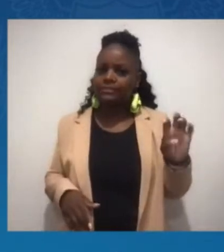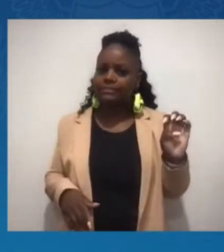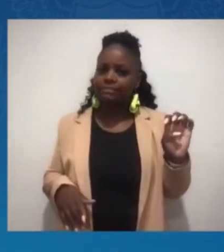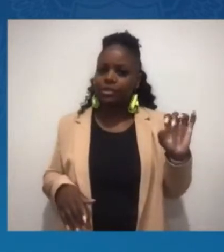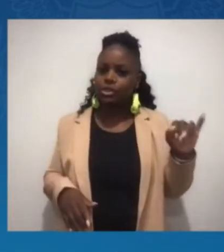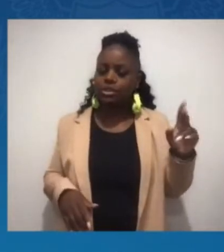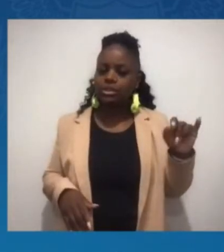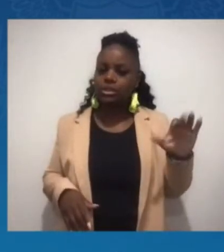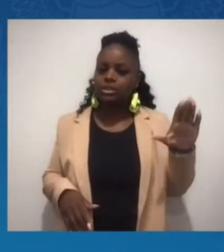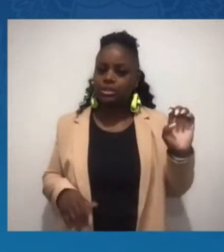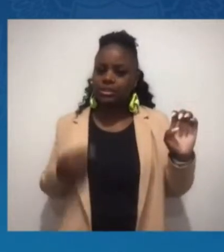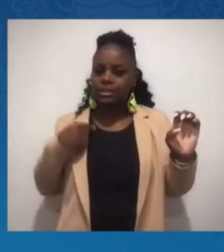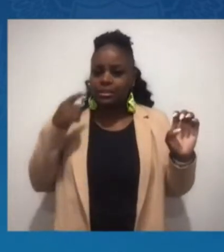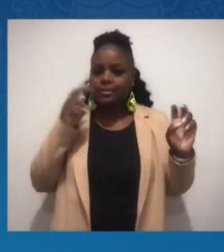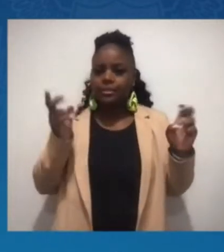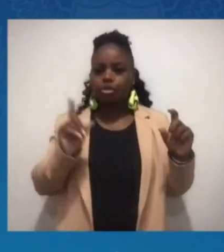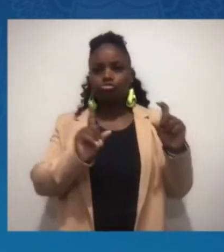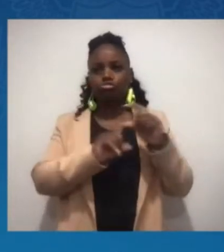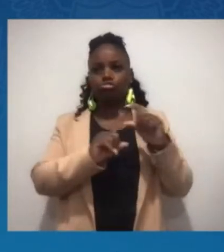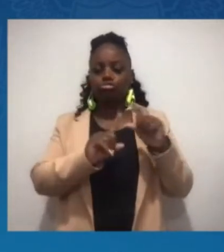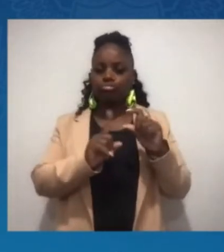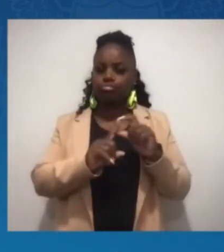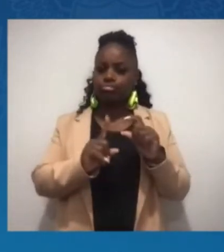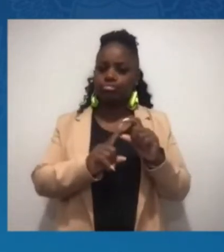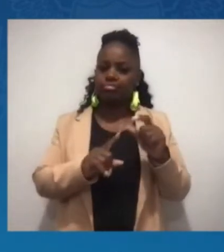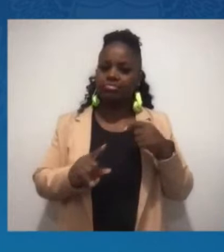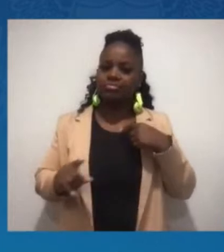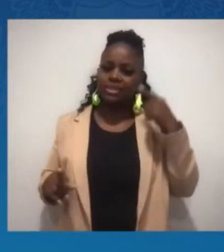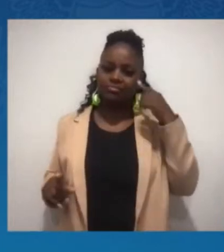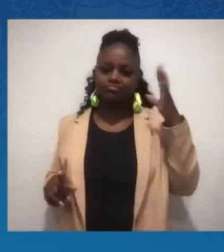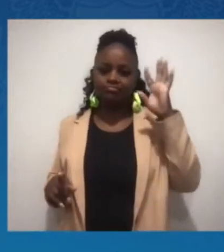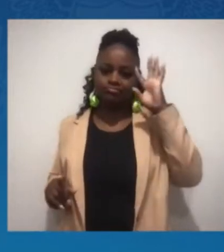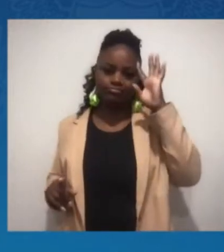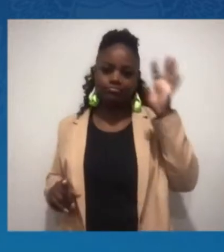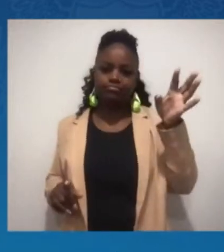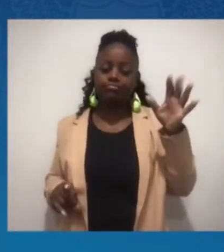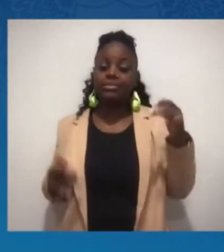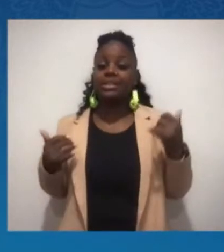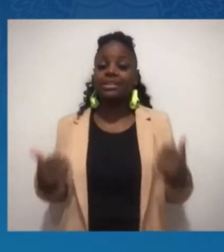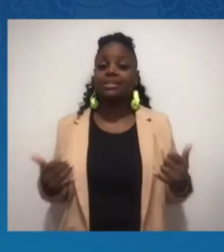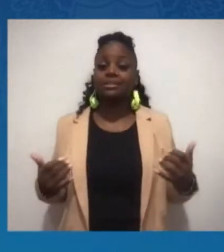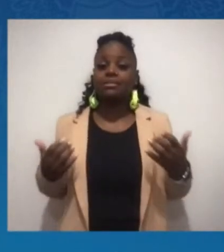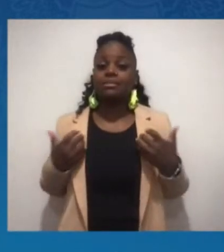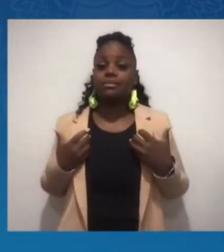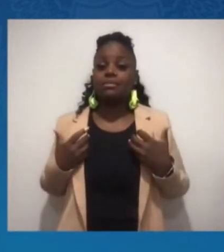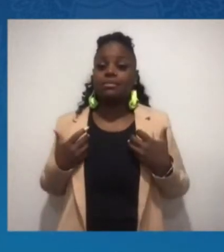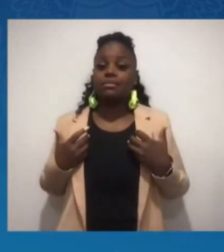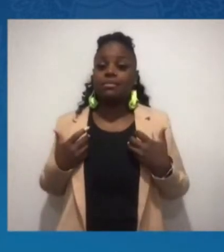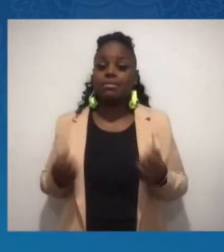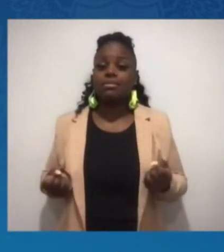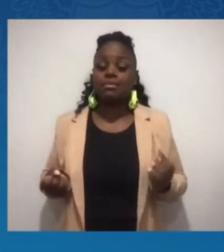understanding that there is so much about this issue, which is a healthcare issue, that then